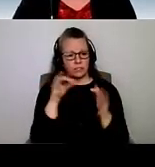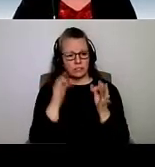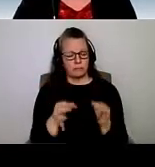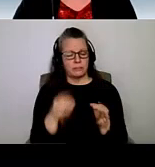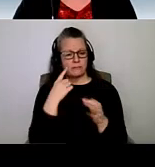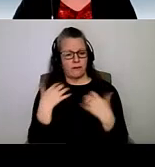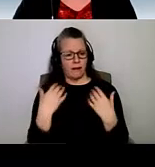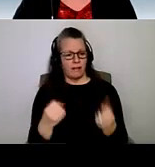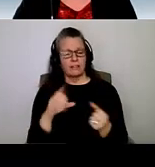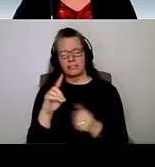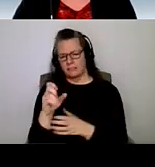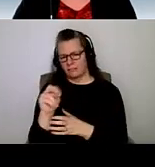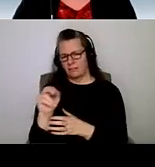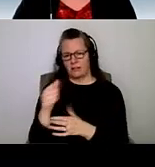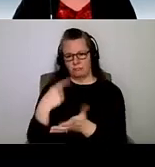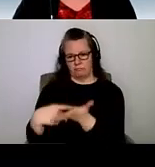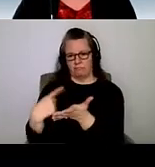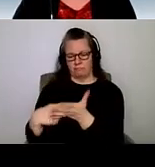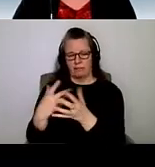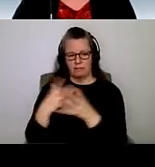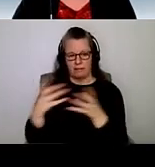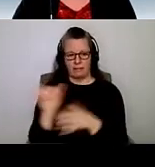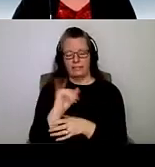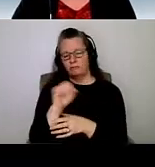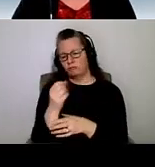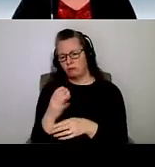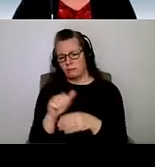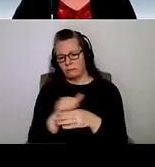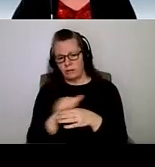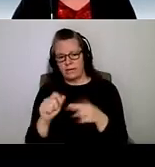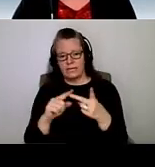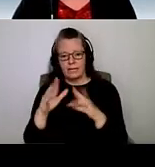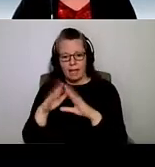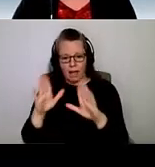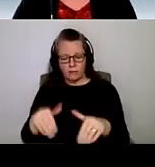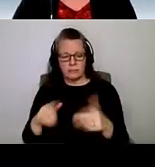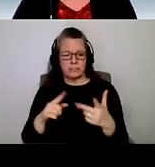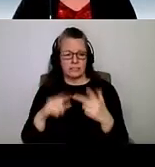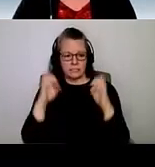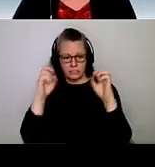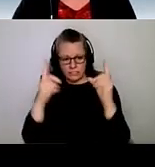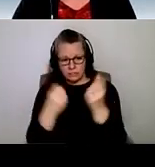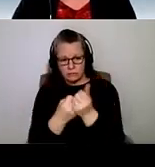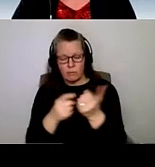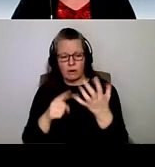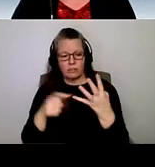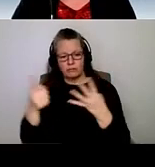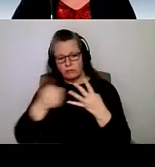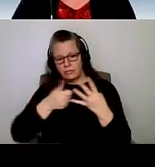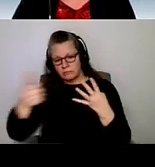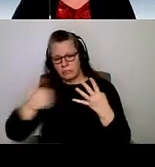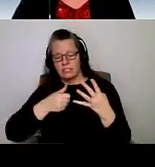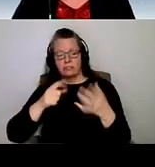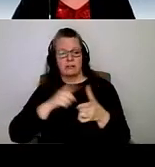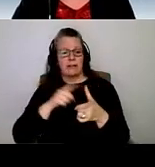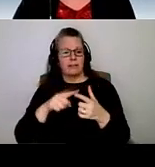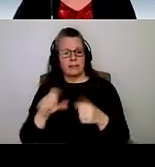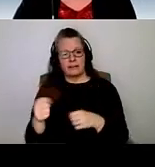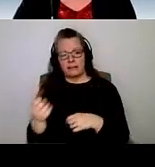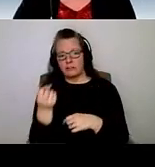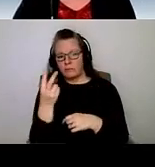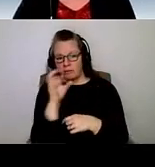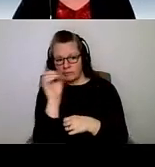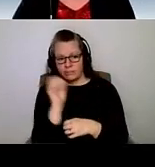about quite a bit there, things like job training, housing, education support, transportation, and then another 12% that